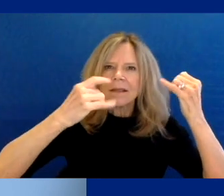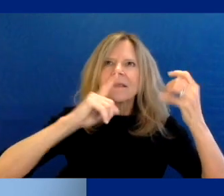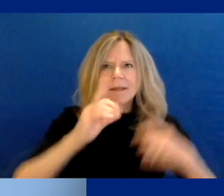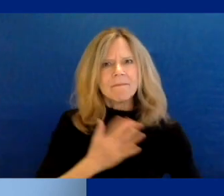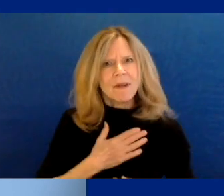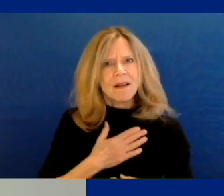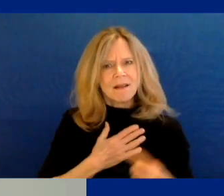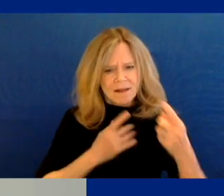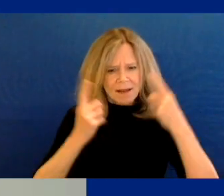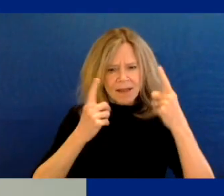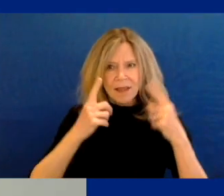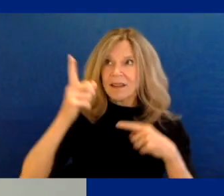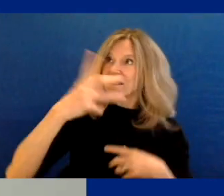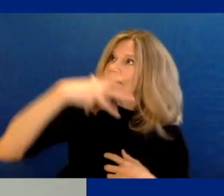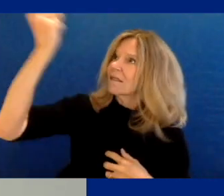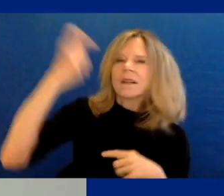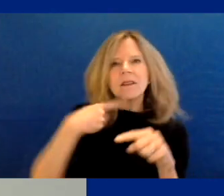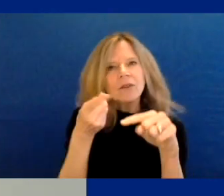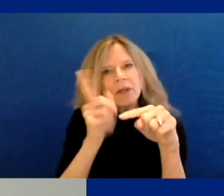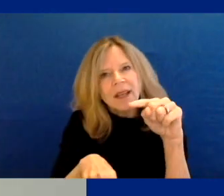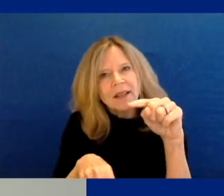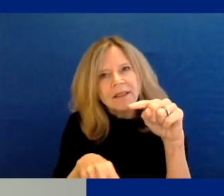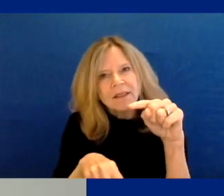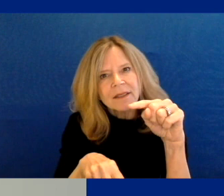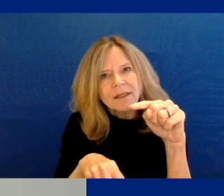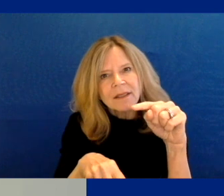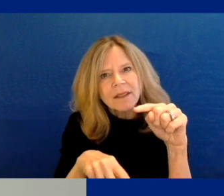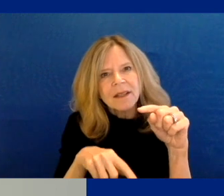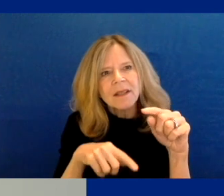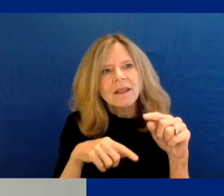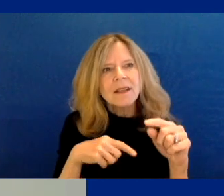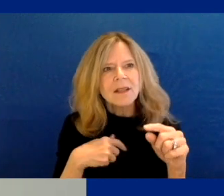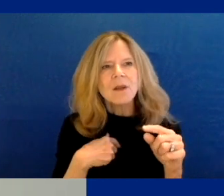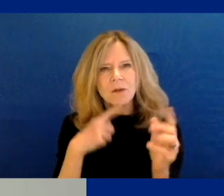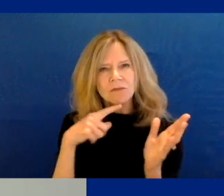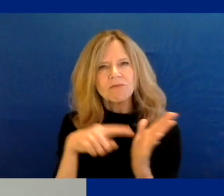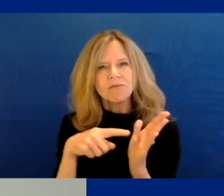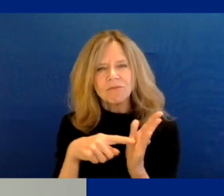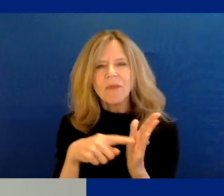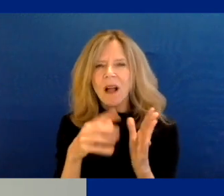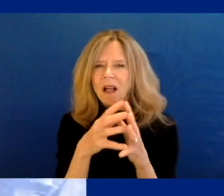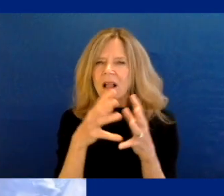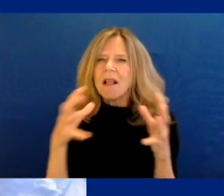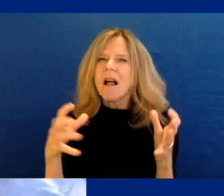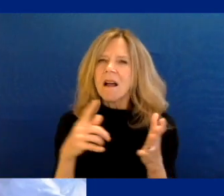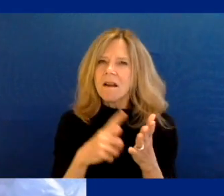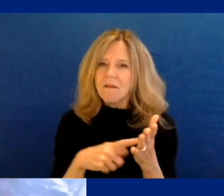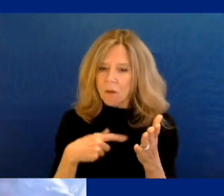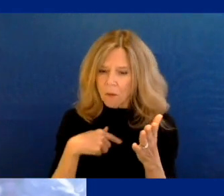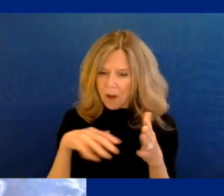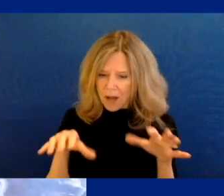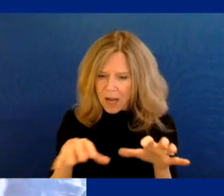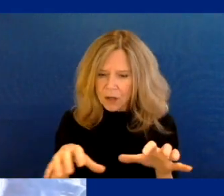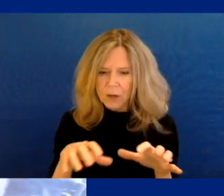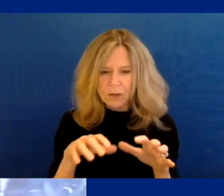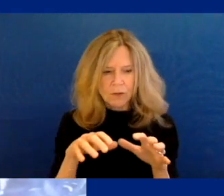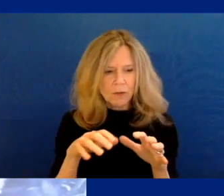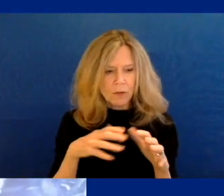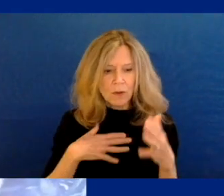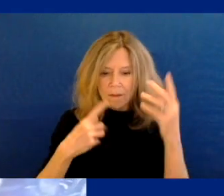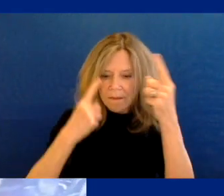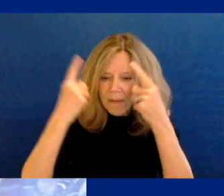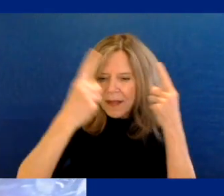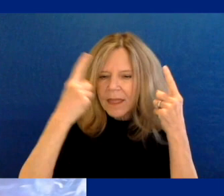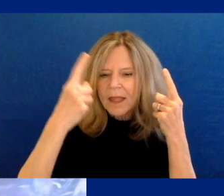my ideas, right? People can't take that away from me. And I really attribute a lot of what I do